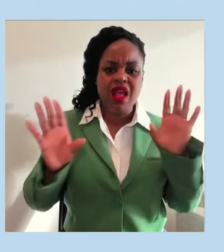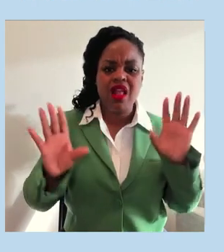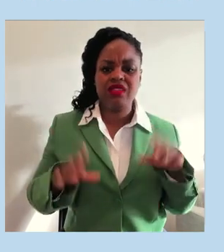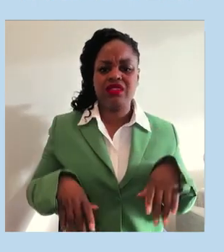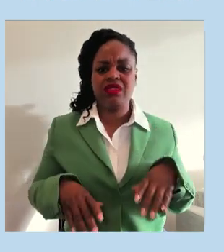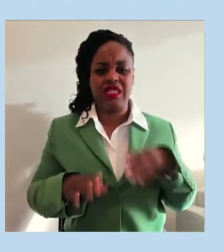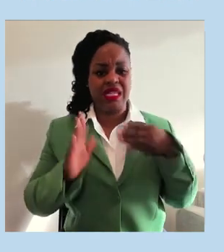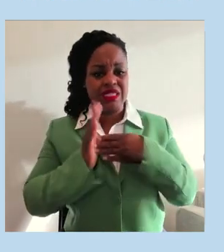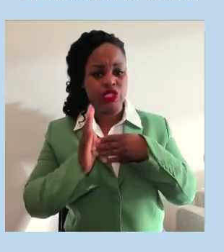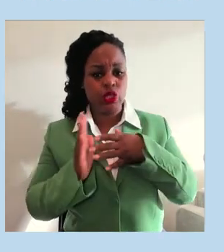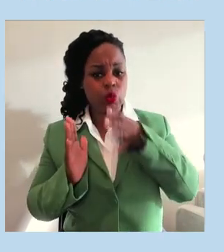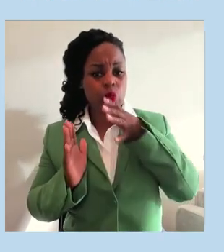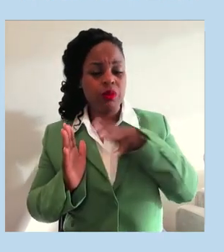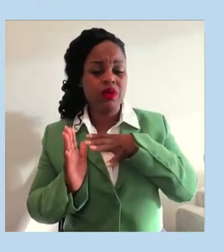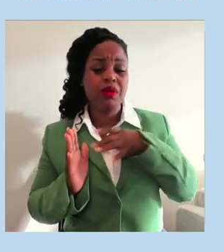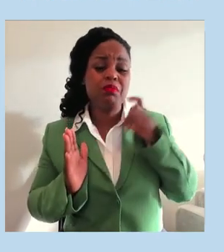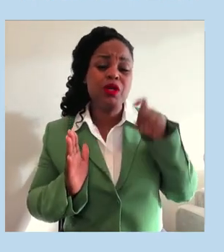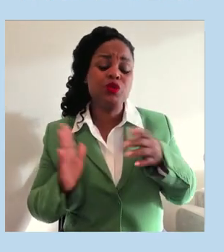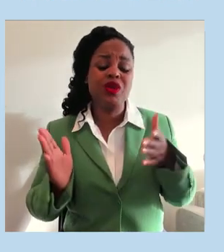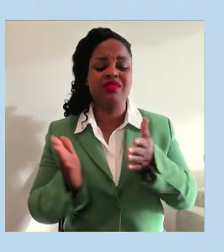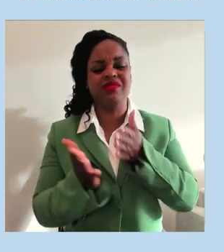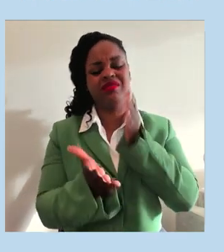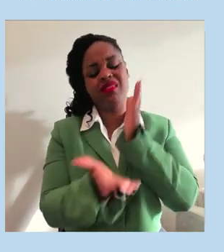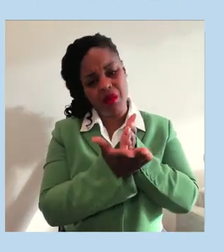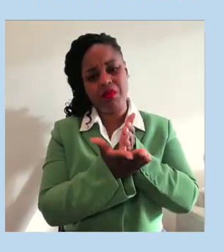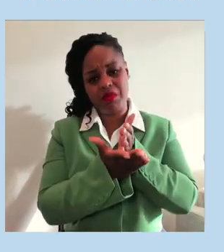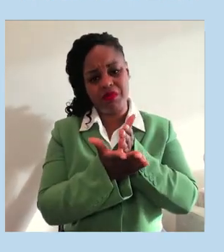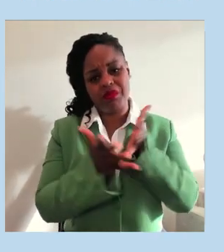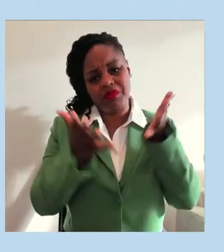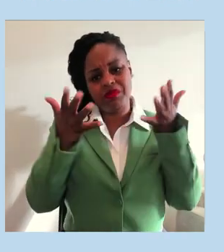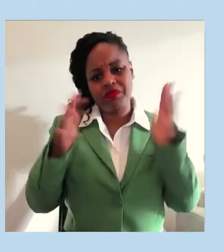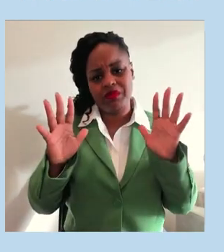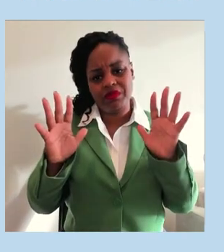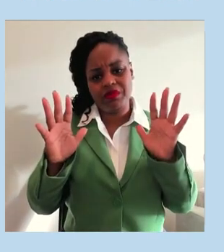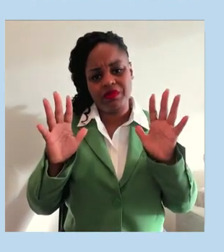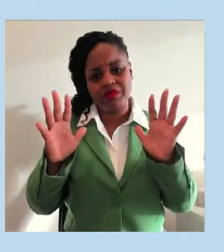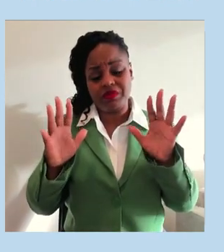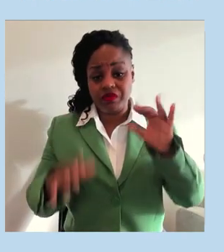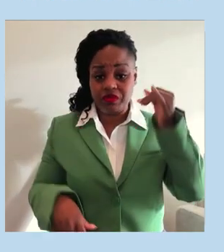equality, sustainable peace and security for all. Thank you very much.